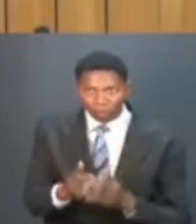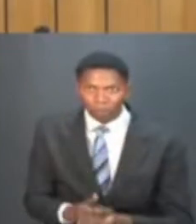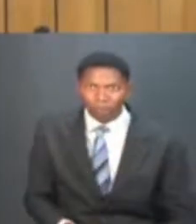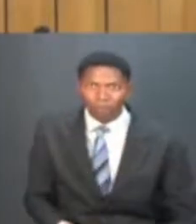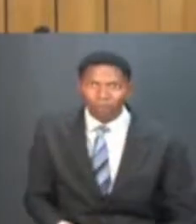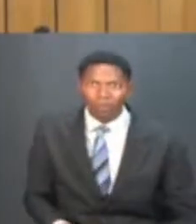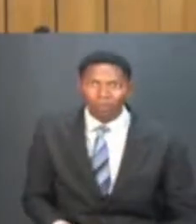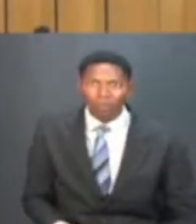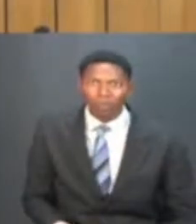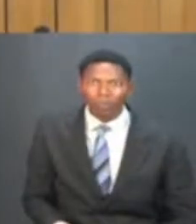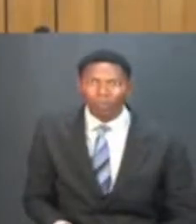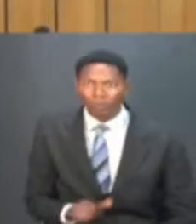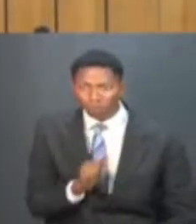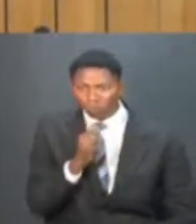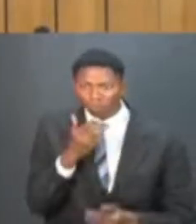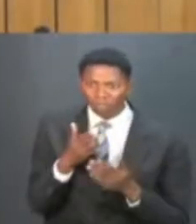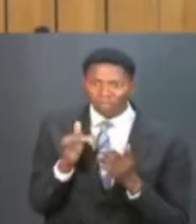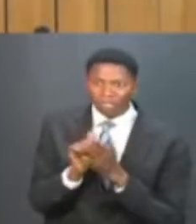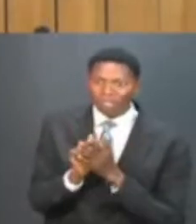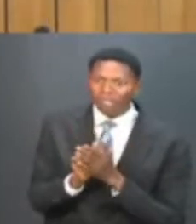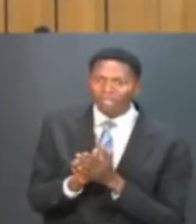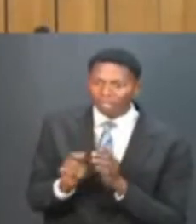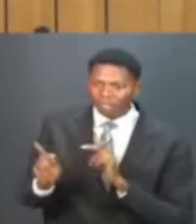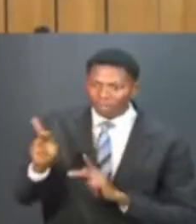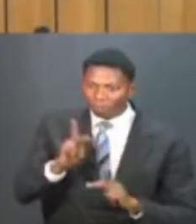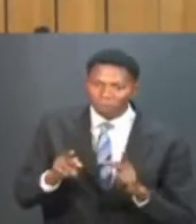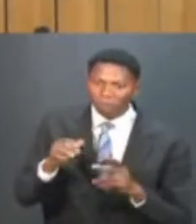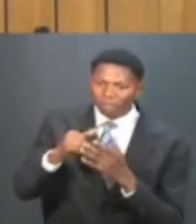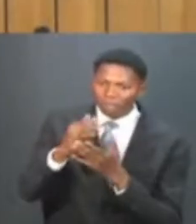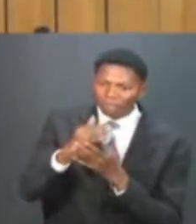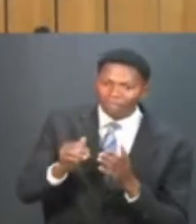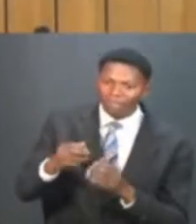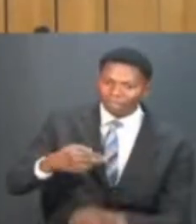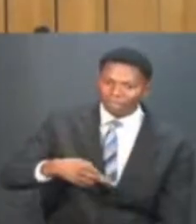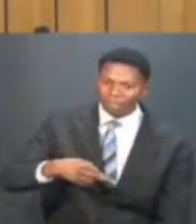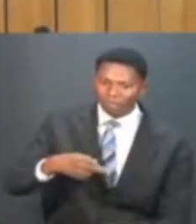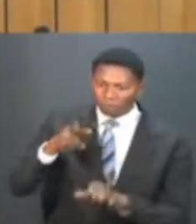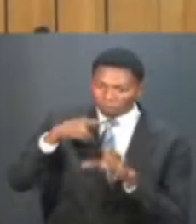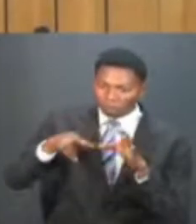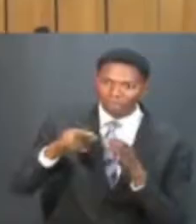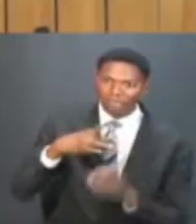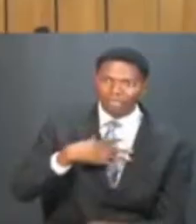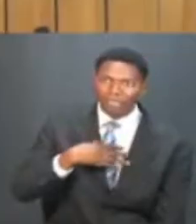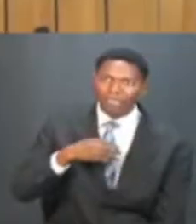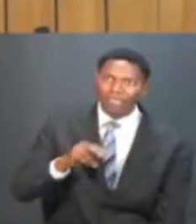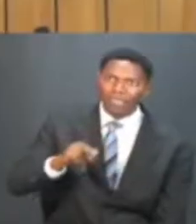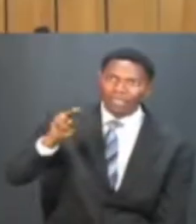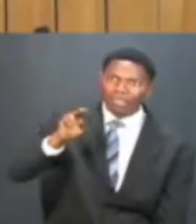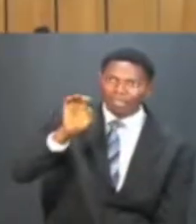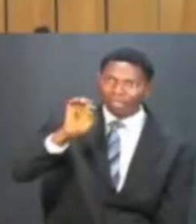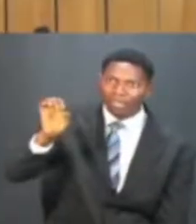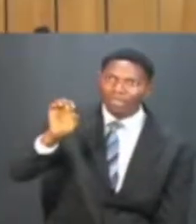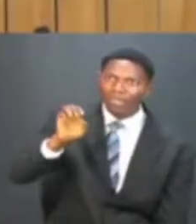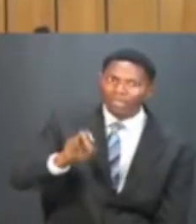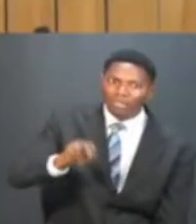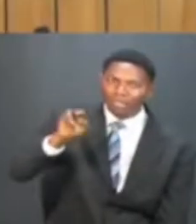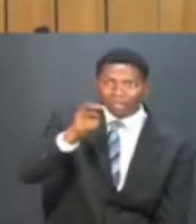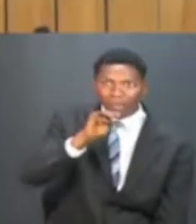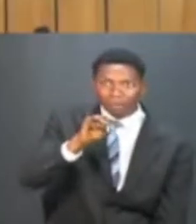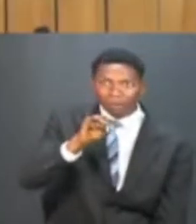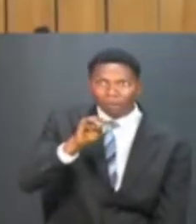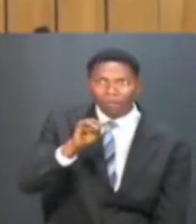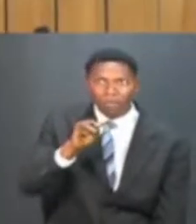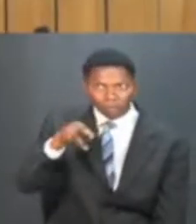that patients from regions like Upper West, Upper East, and parts of Greater Accra travel long distances to